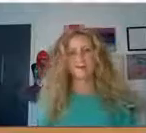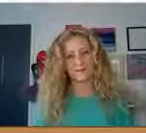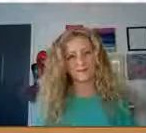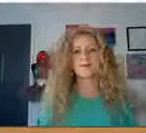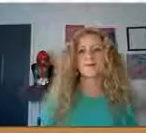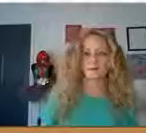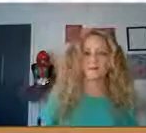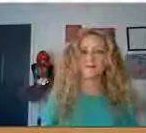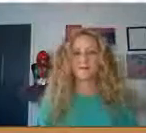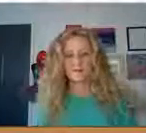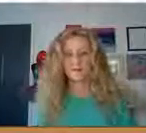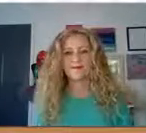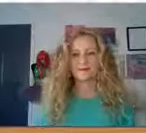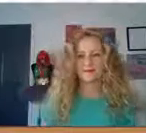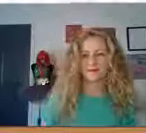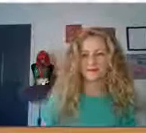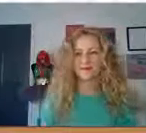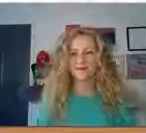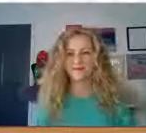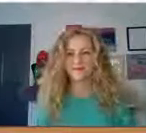Jesus. I love like